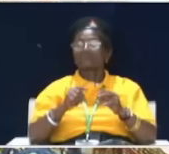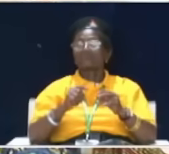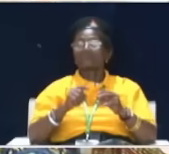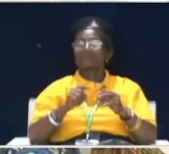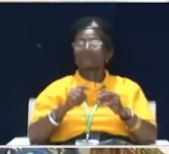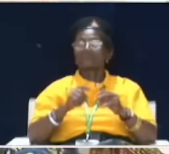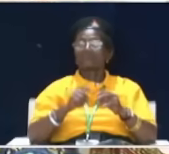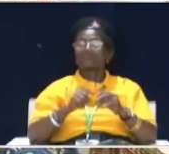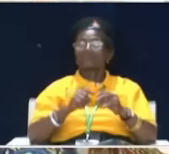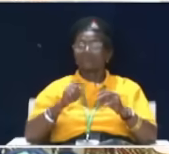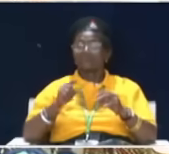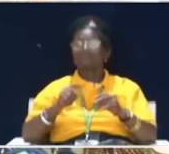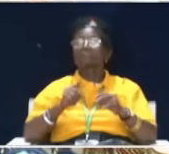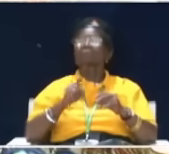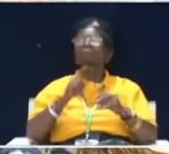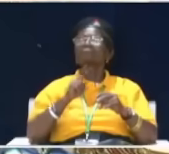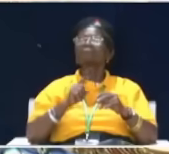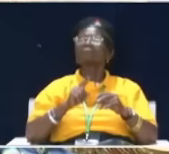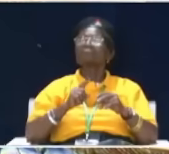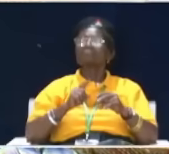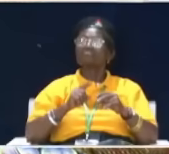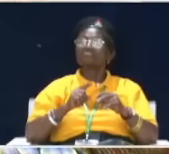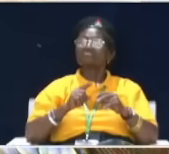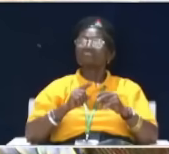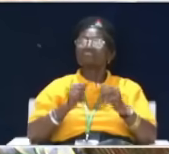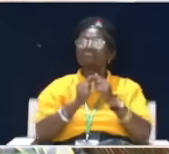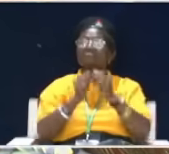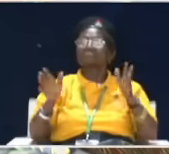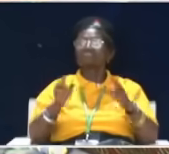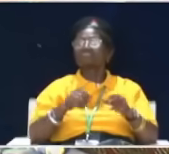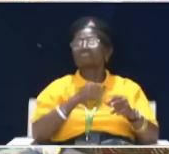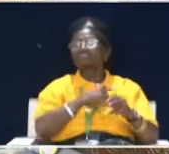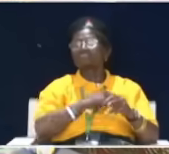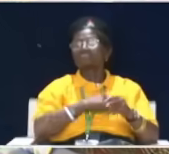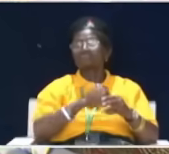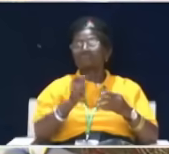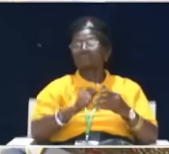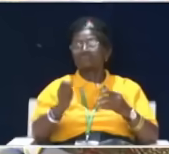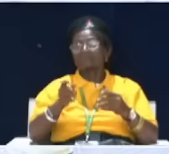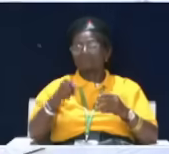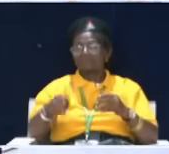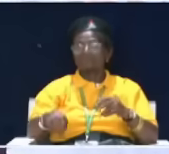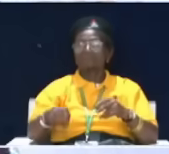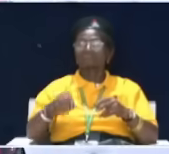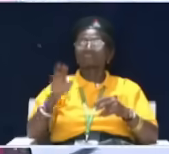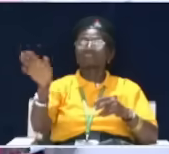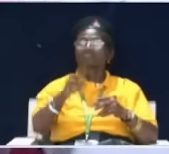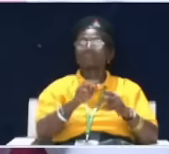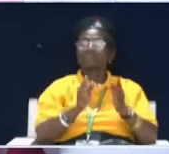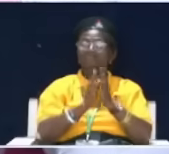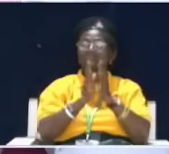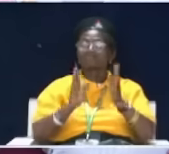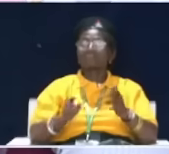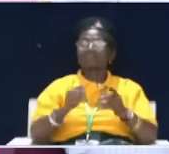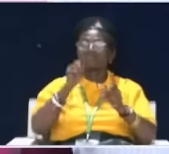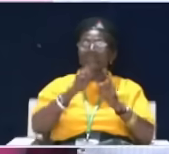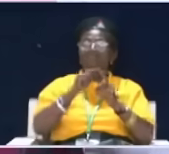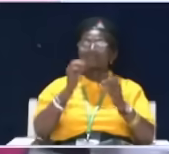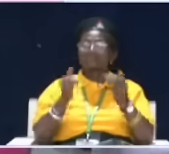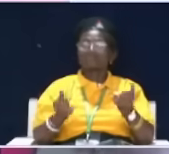Diligently. Adura na wa gba laise mele. Write down your prayer points. Because